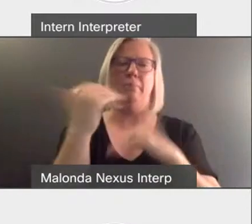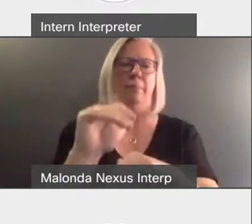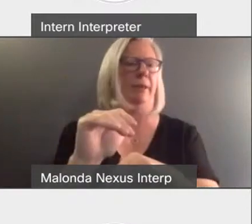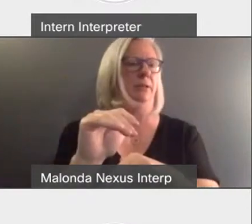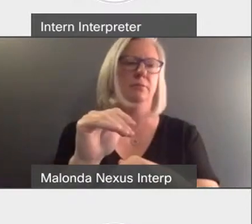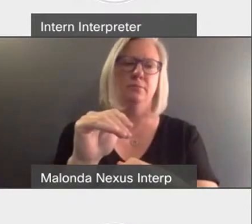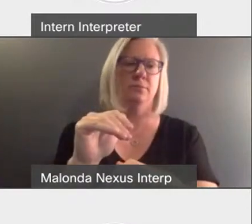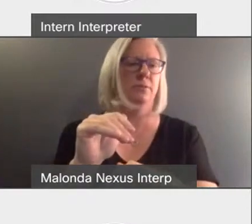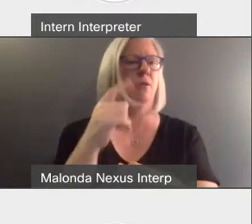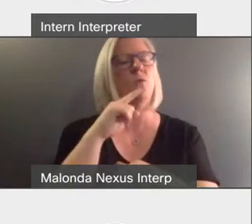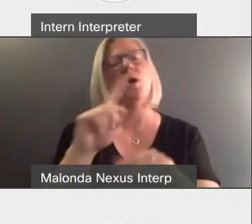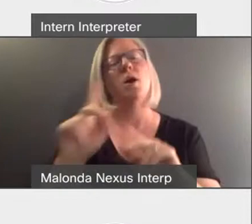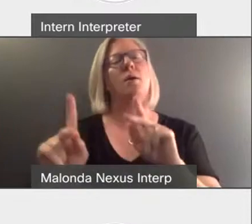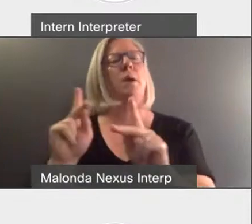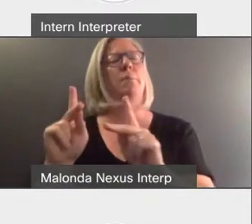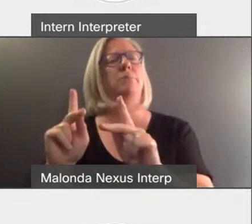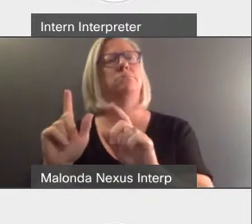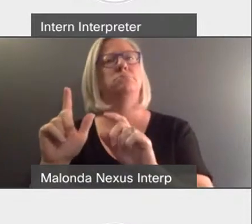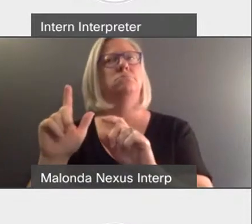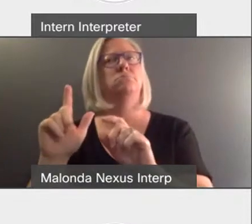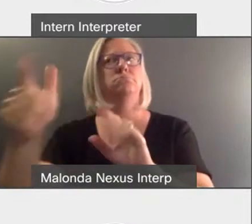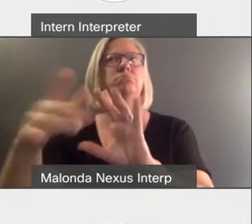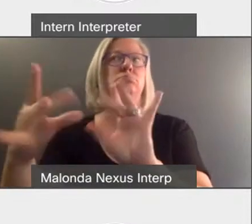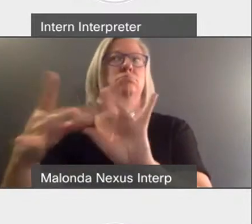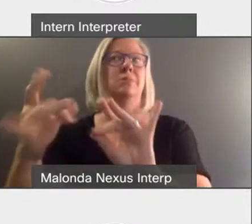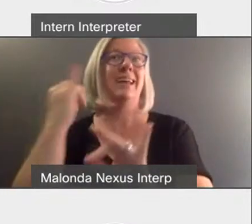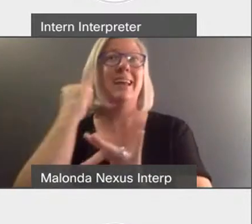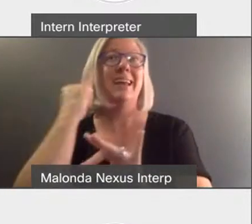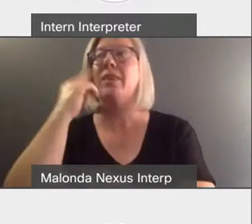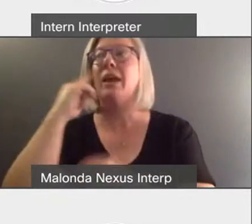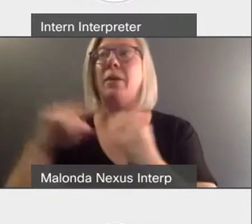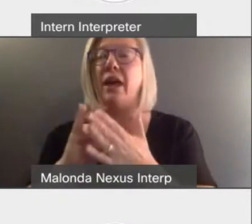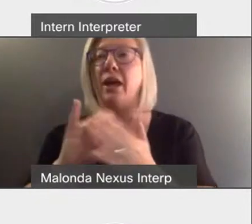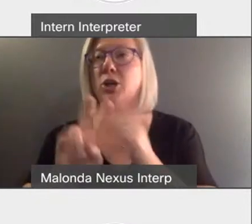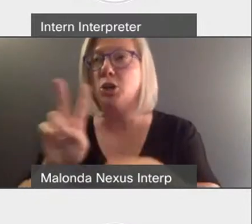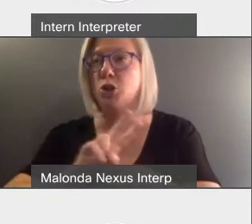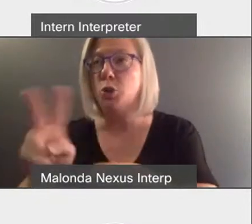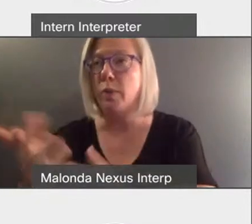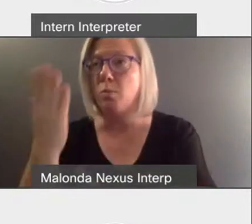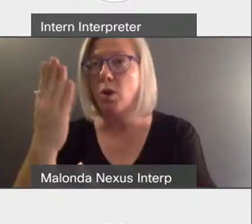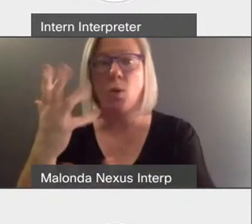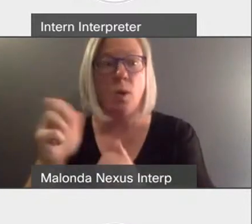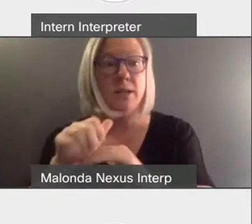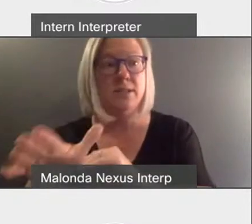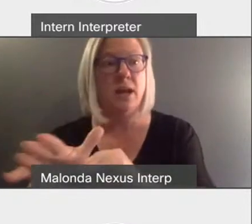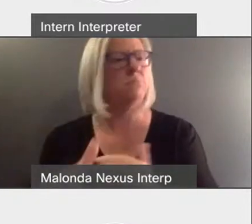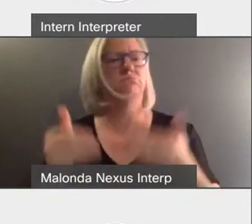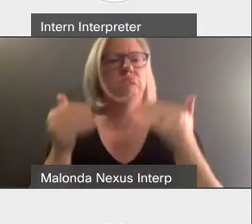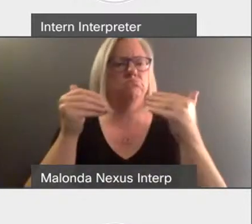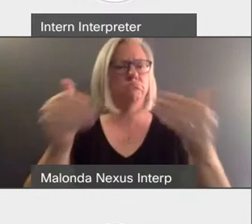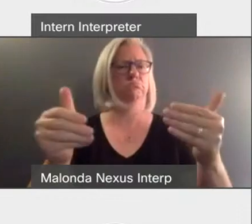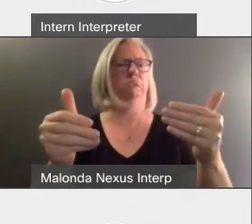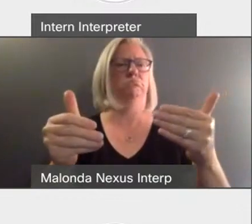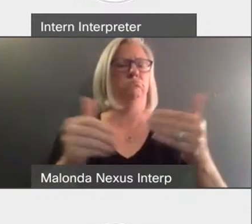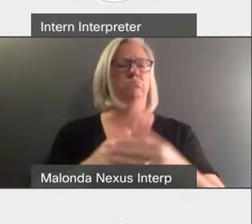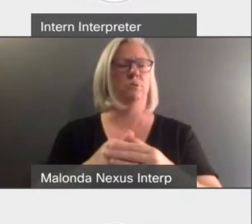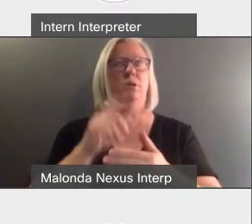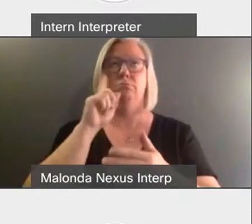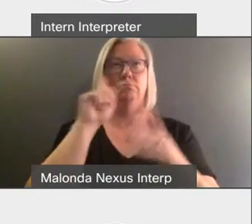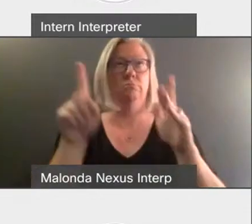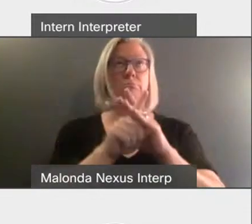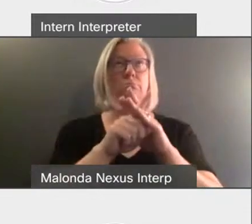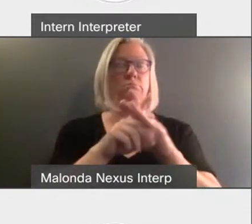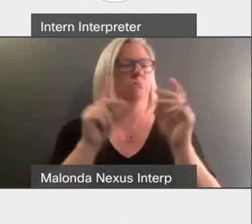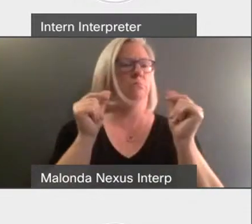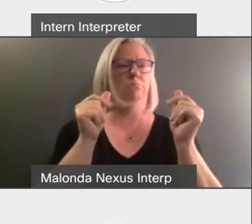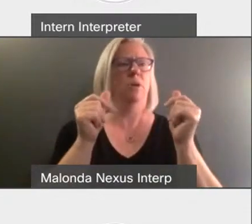you think about it at 2 o'clock in the morning and you want to send it in, go for it. Send it in. Send it to that website. Whenever it comes to you, send